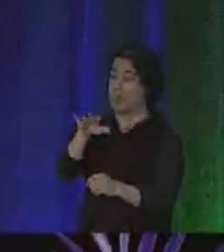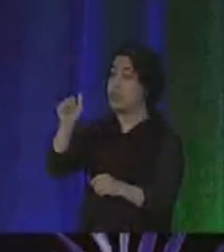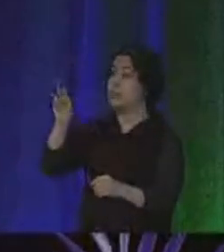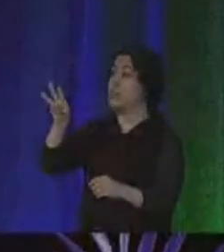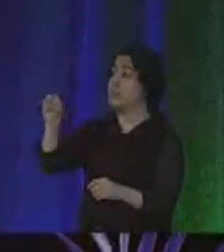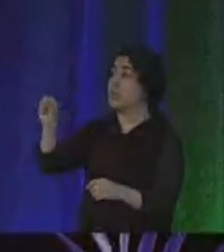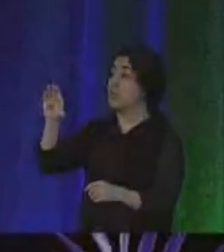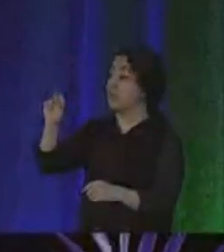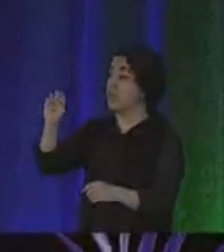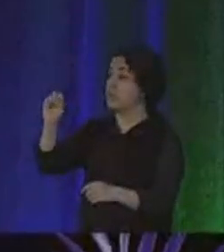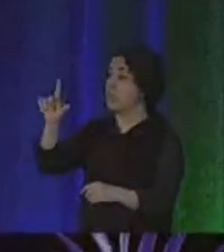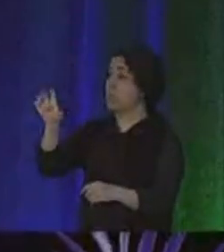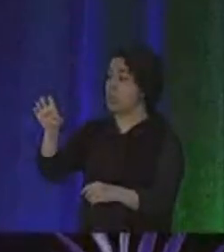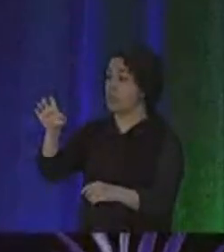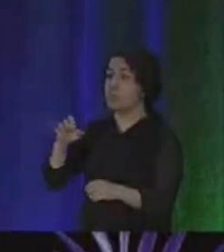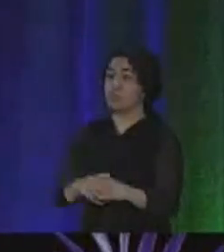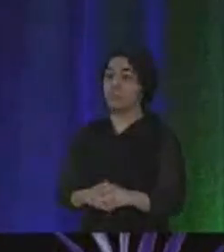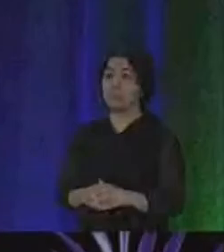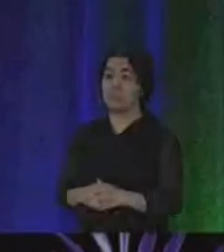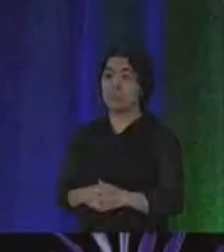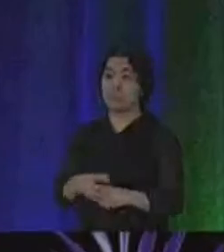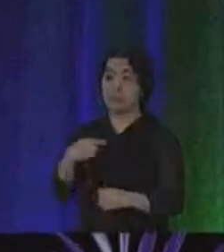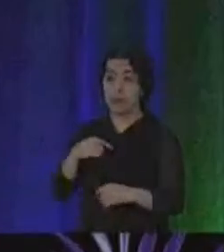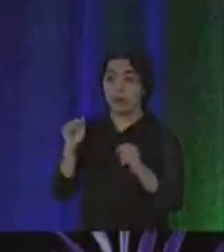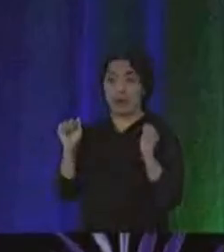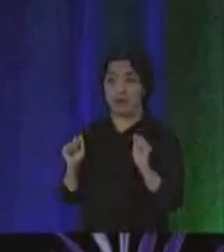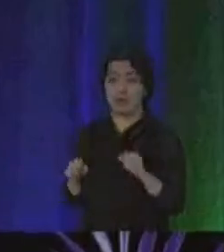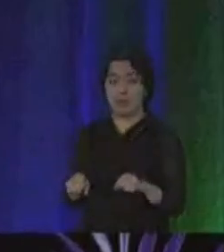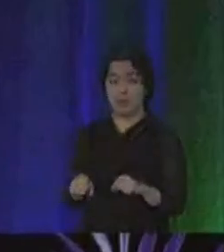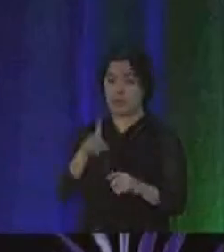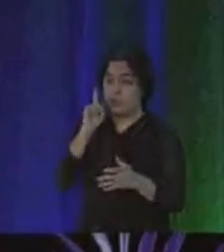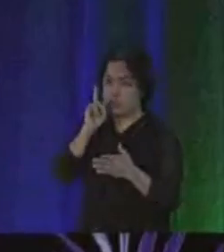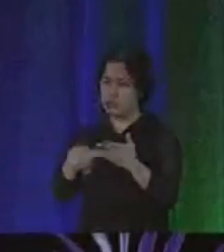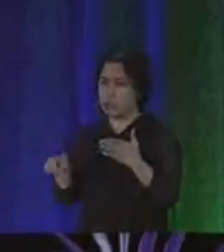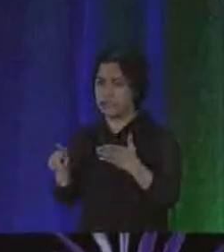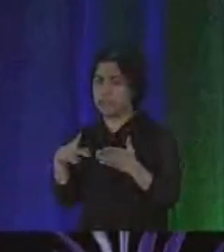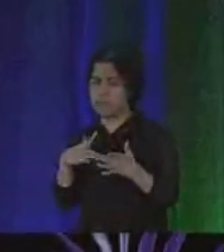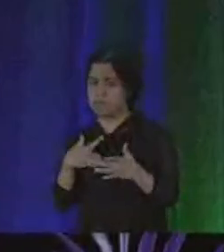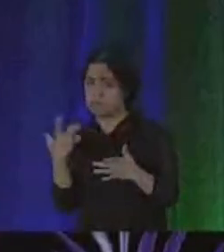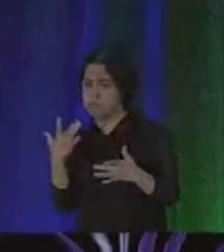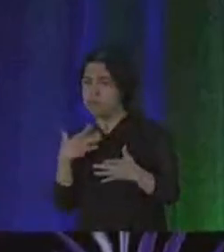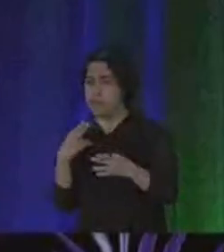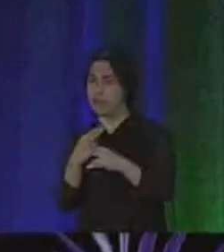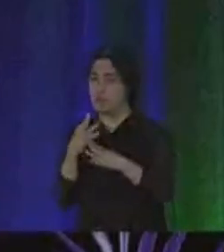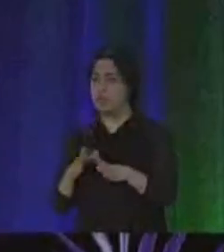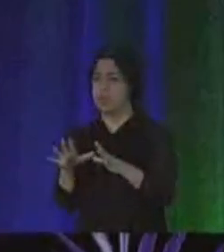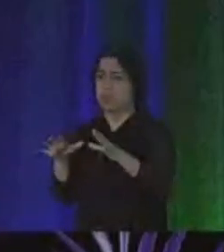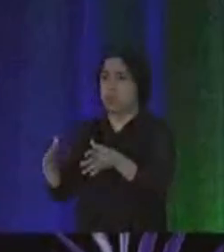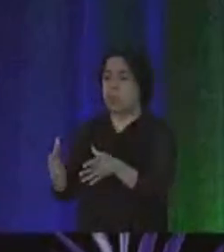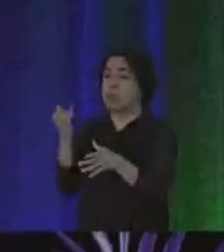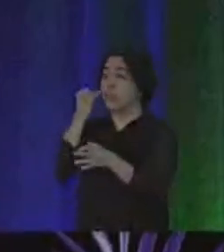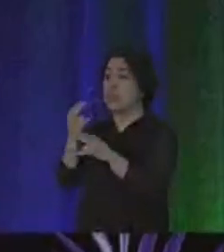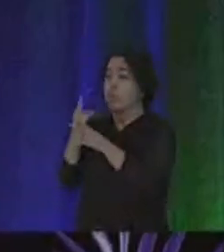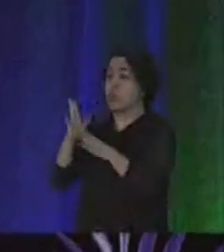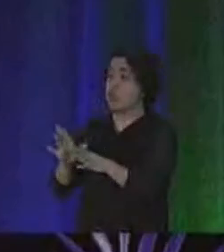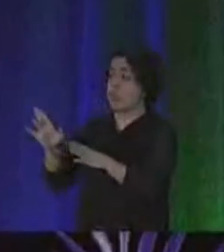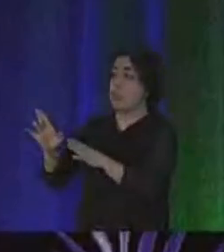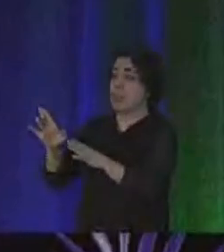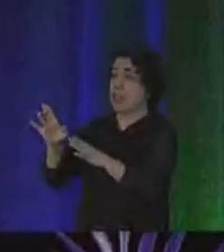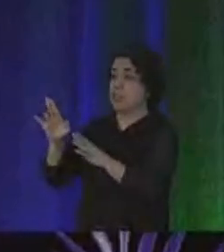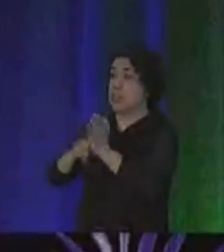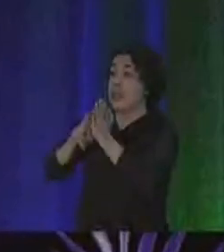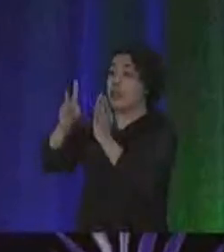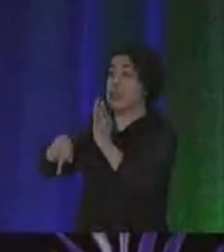console, I can check out my user pool. So every time a user signs up, they're stored into this user